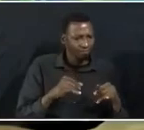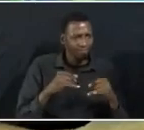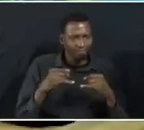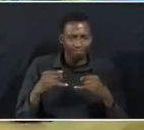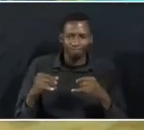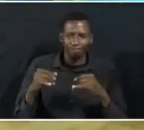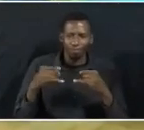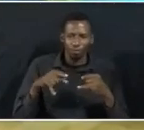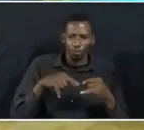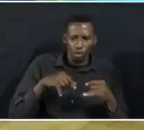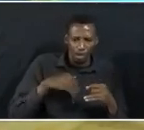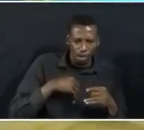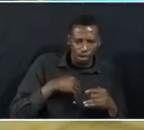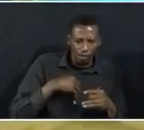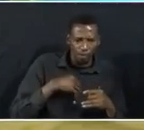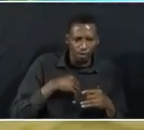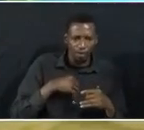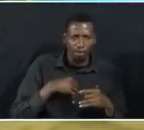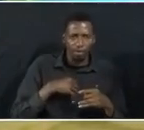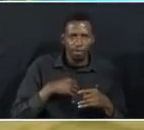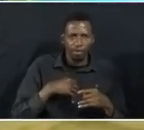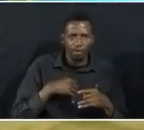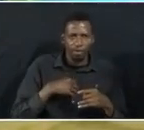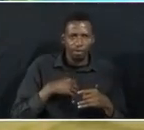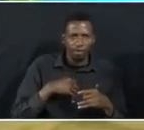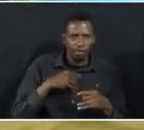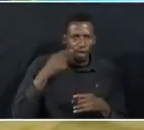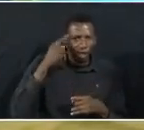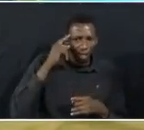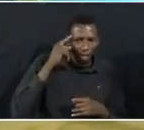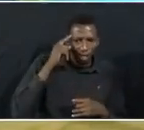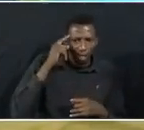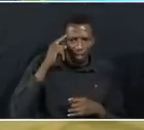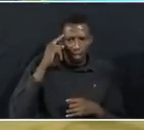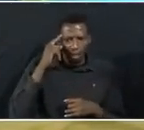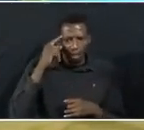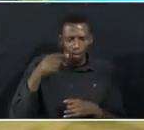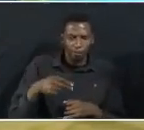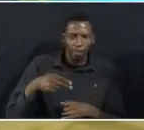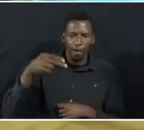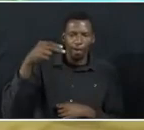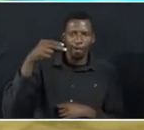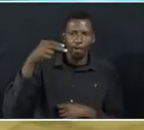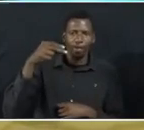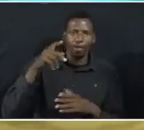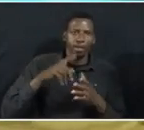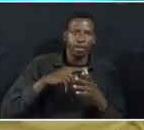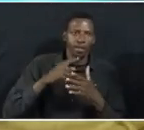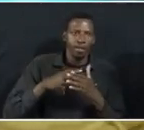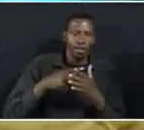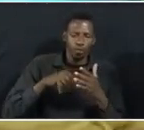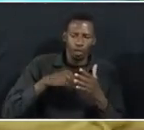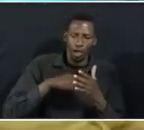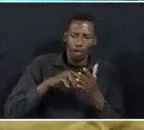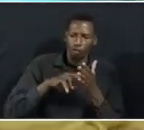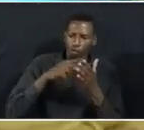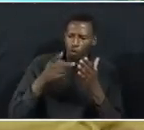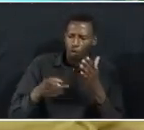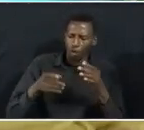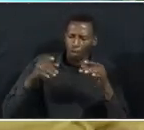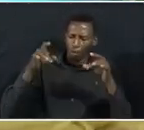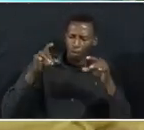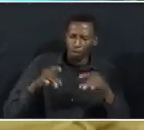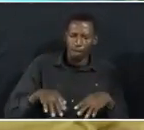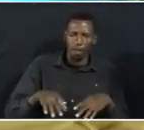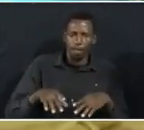have risen to spheres higher than what was ordained for us, and we have fallen far below what